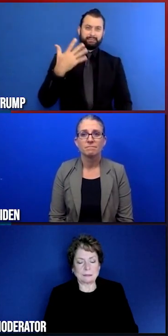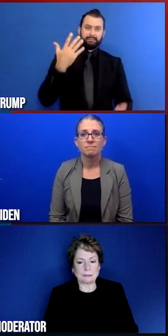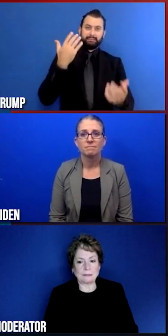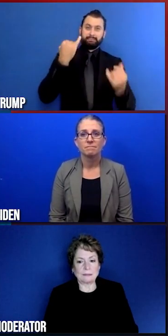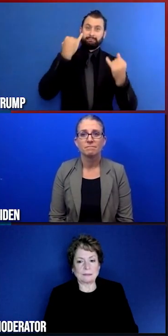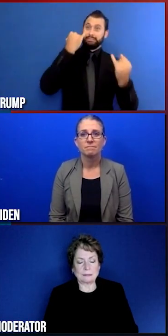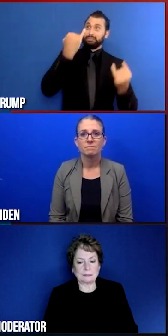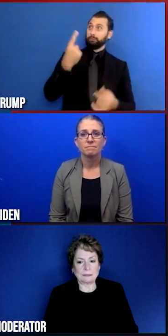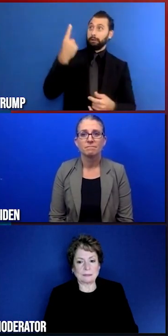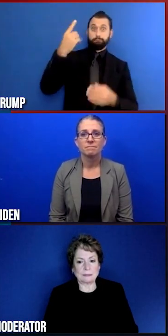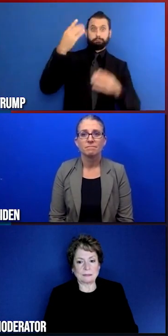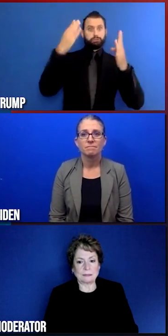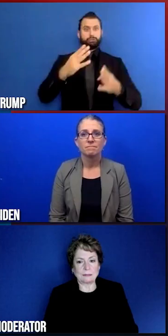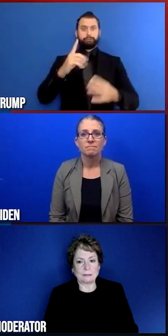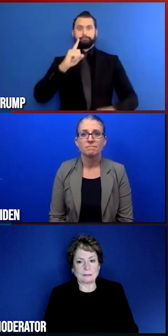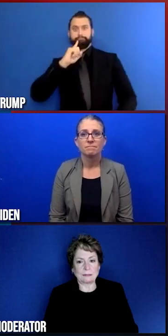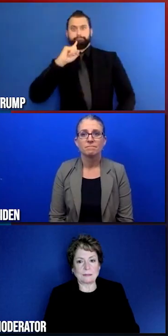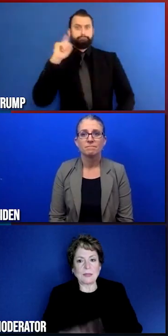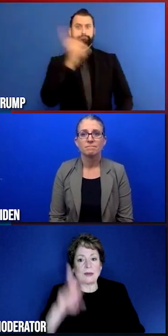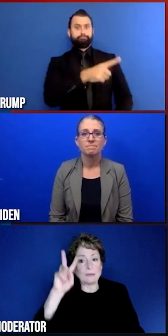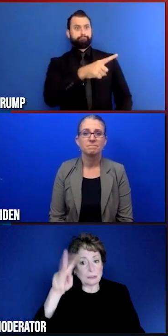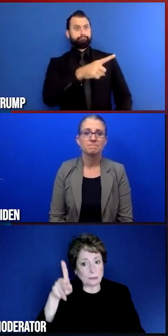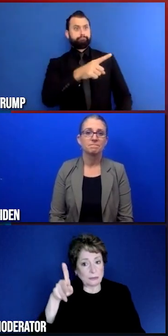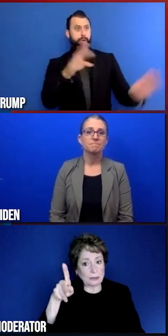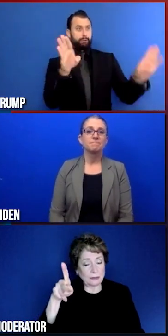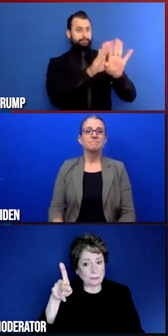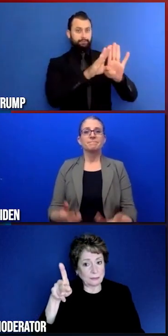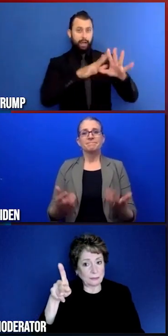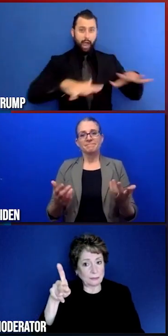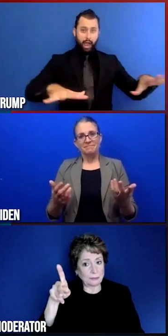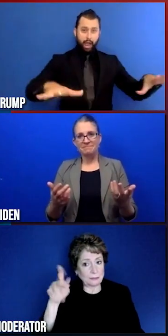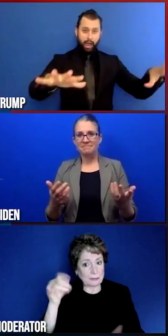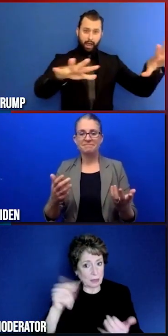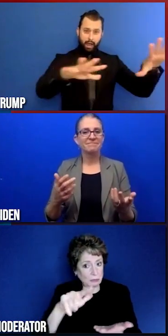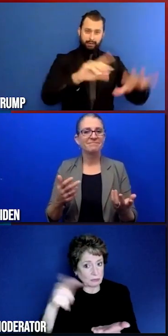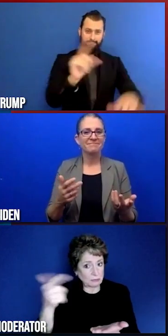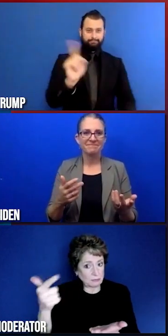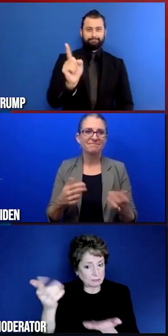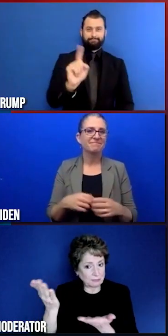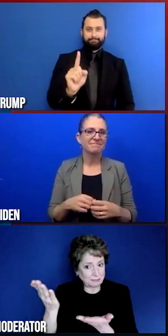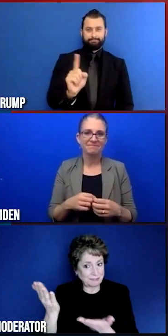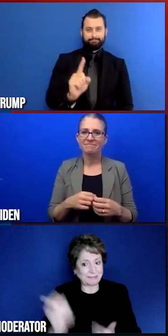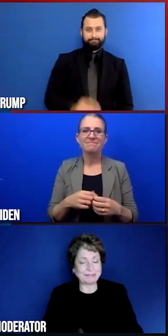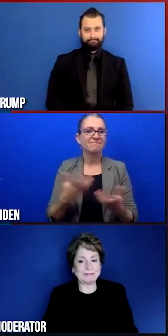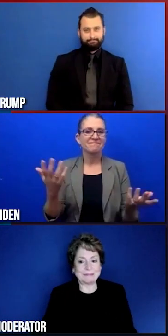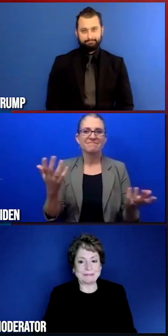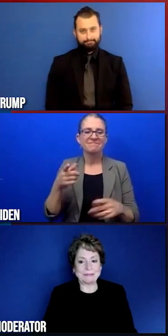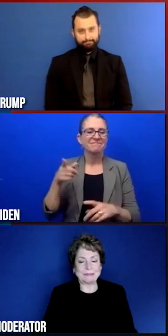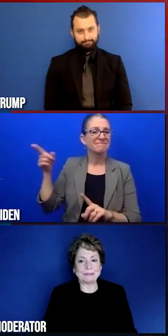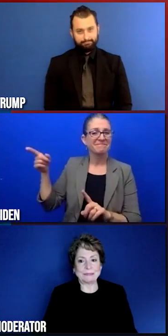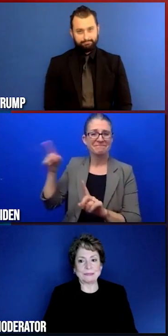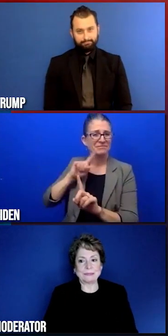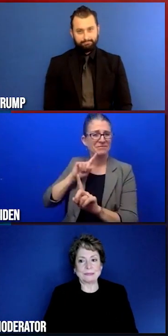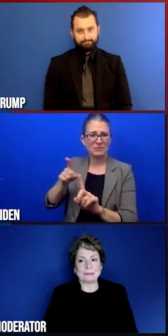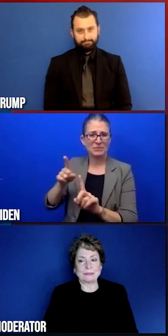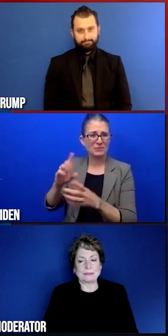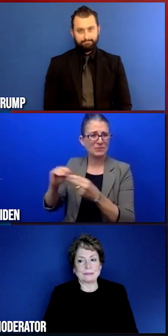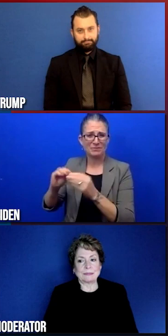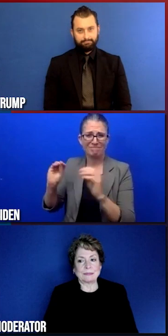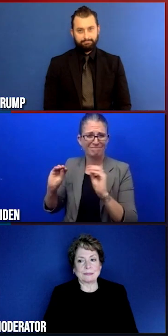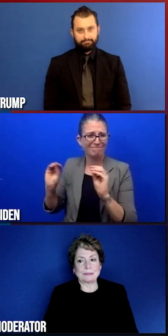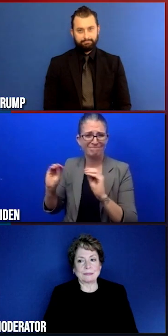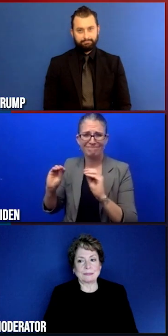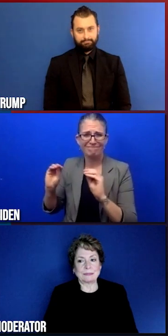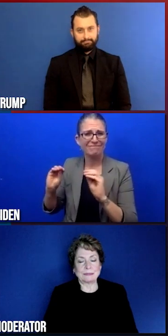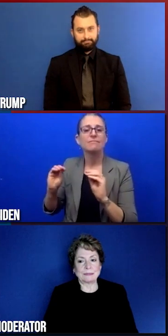your response. Simply not true. We ought to be able to walk and chew gum at the same time. We ought to be able to safely open, but they need